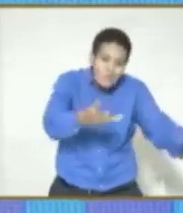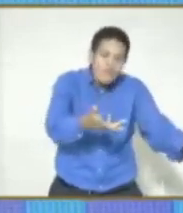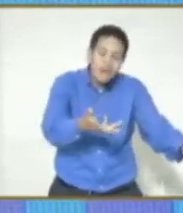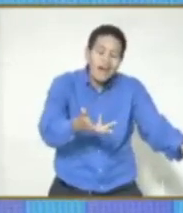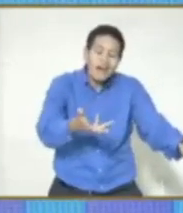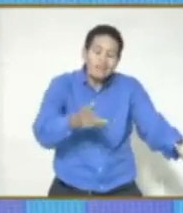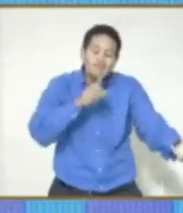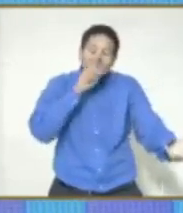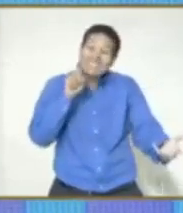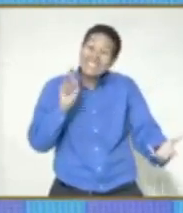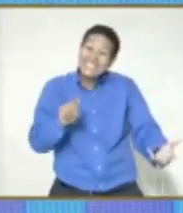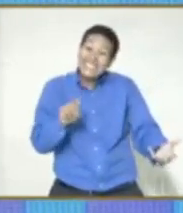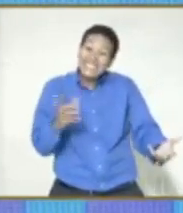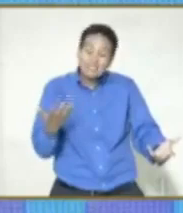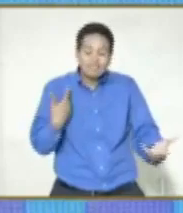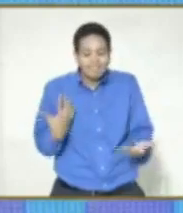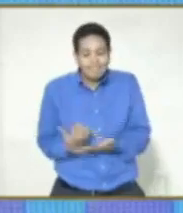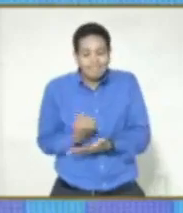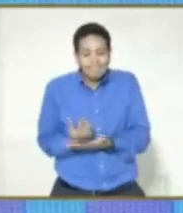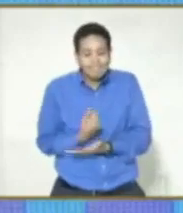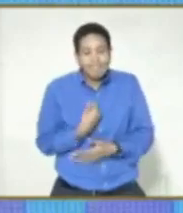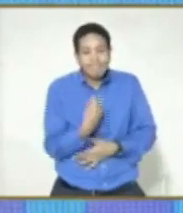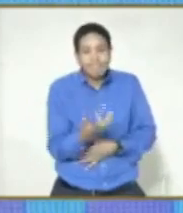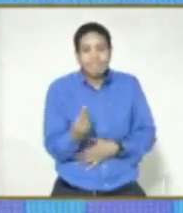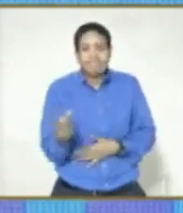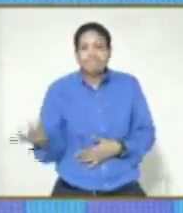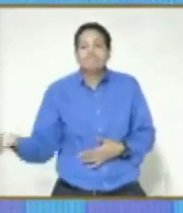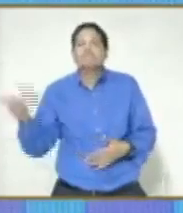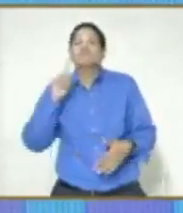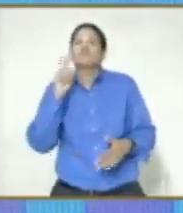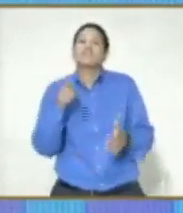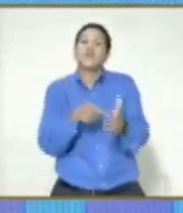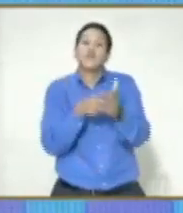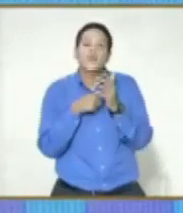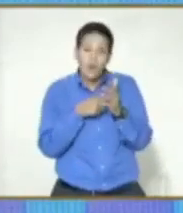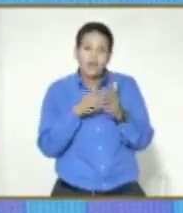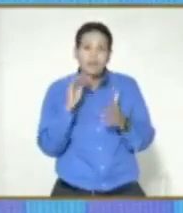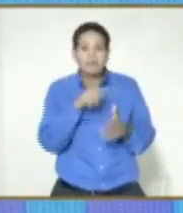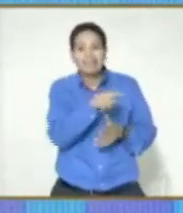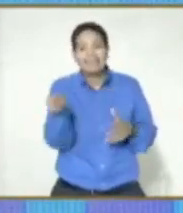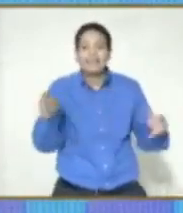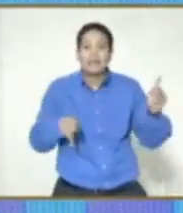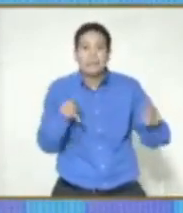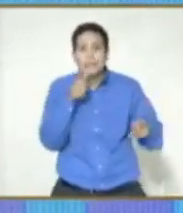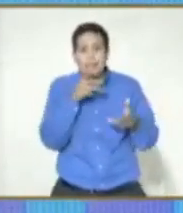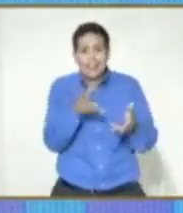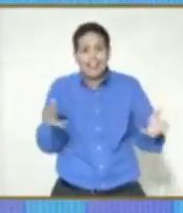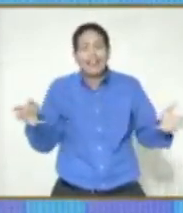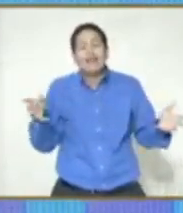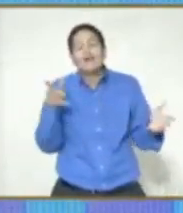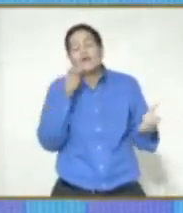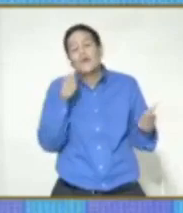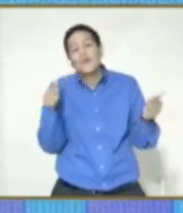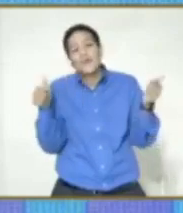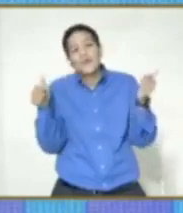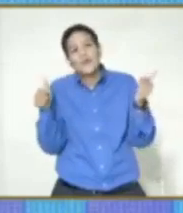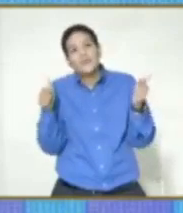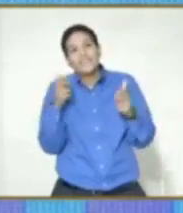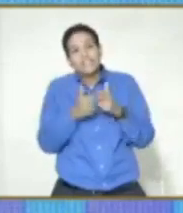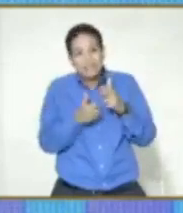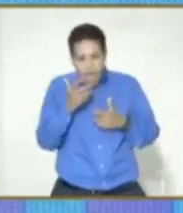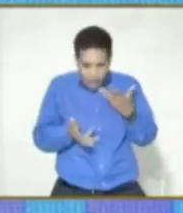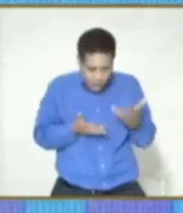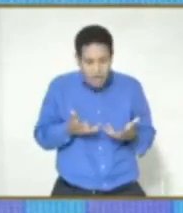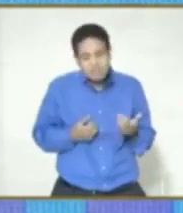the necessities that are required by these persons who fall on difficult